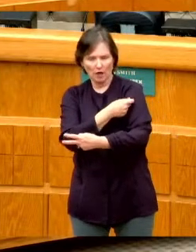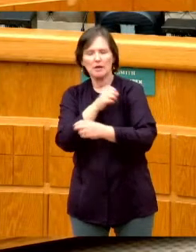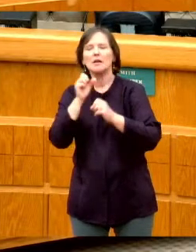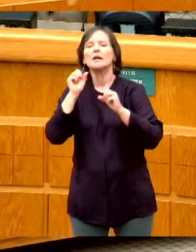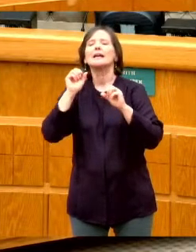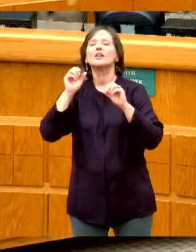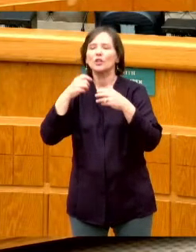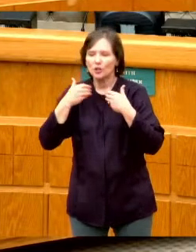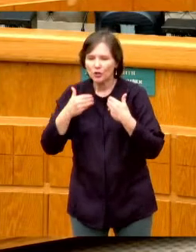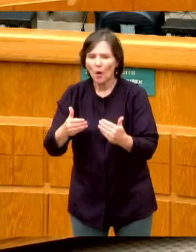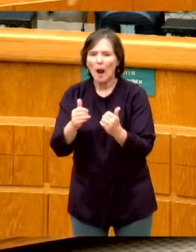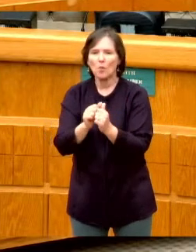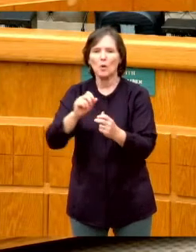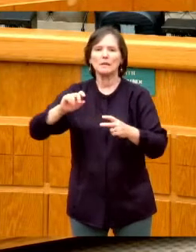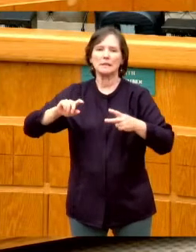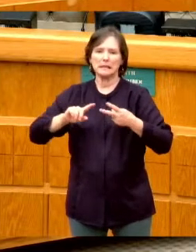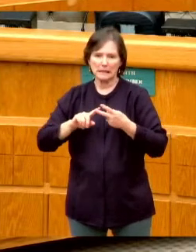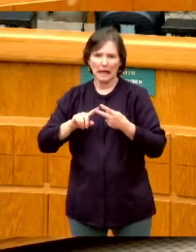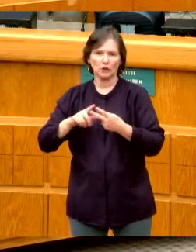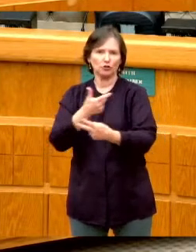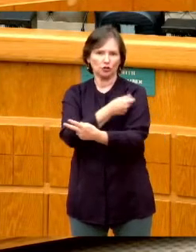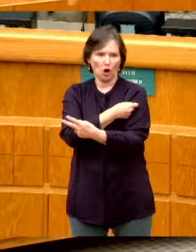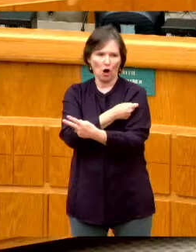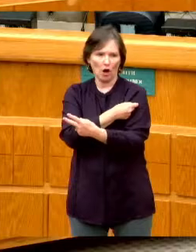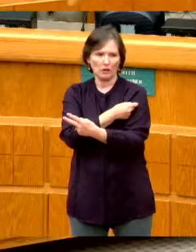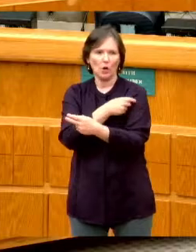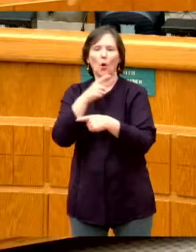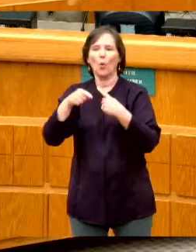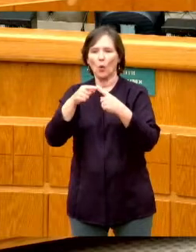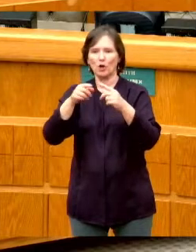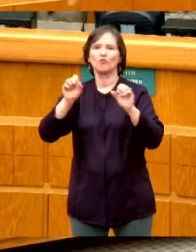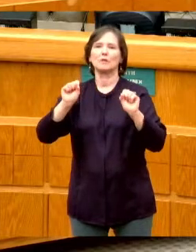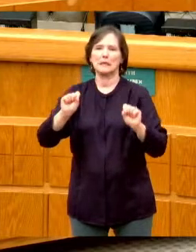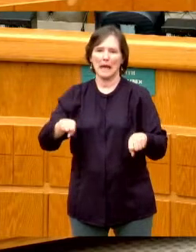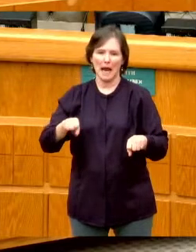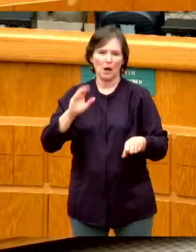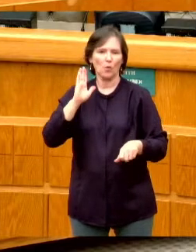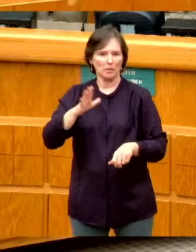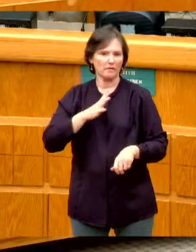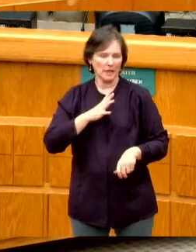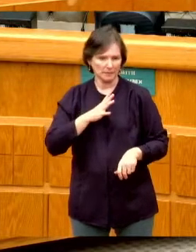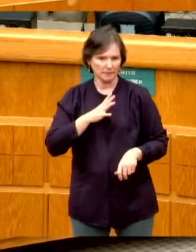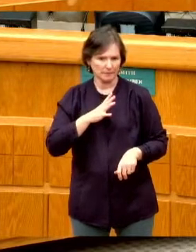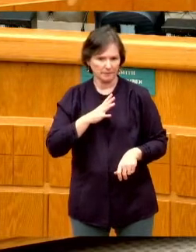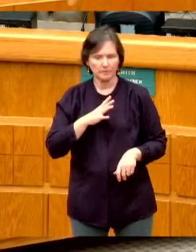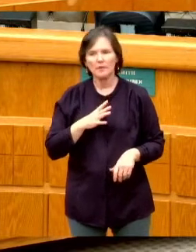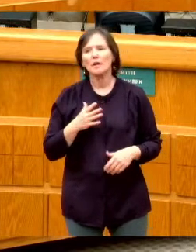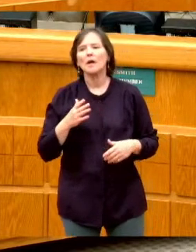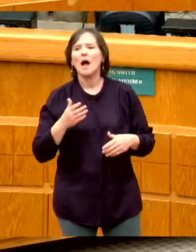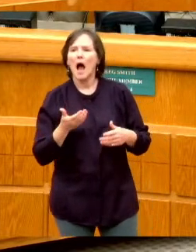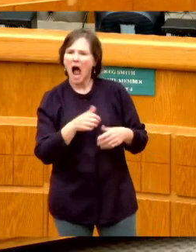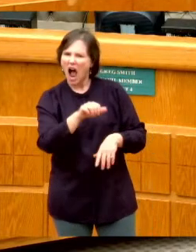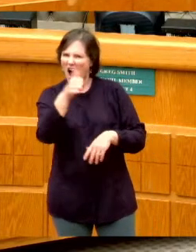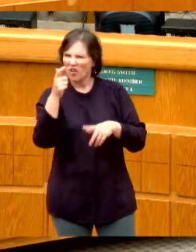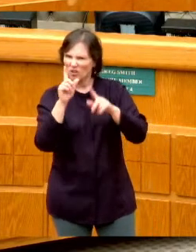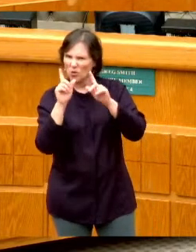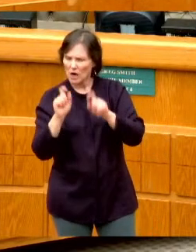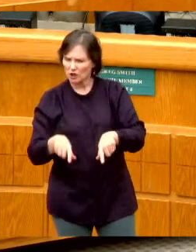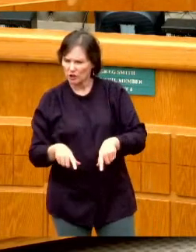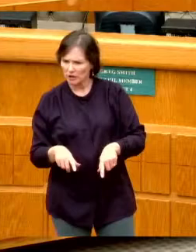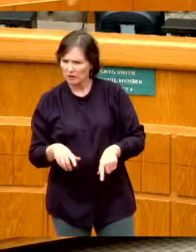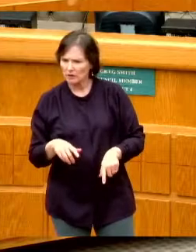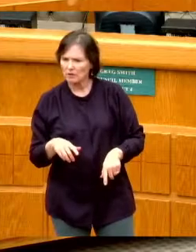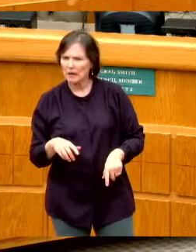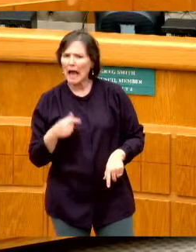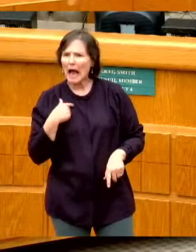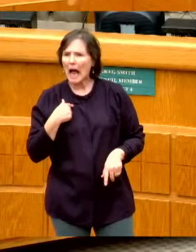Next question. I received a reverse alert notification for my second dose, and my relative needs to get his or her first dose. Can I